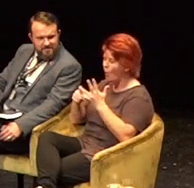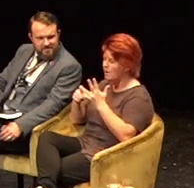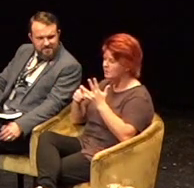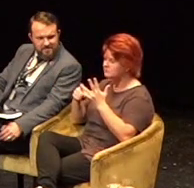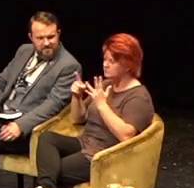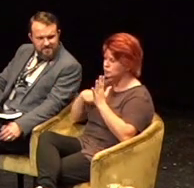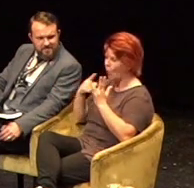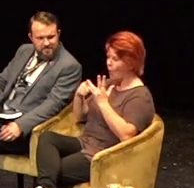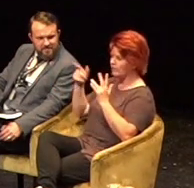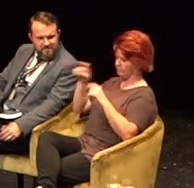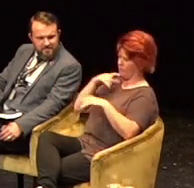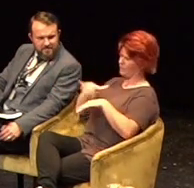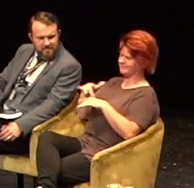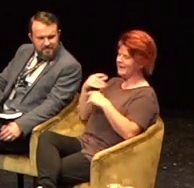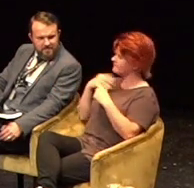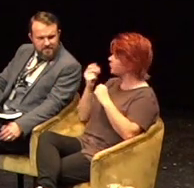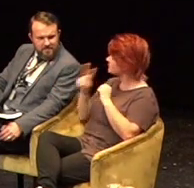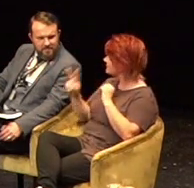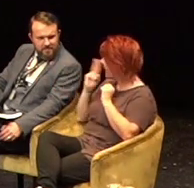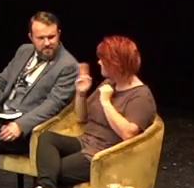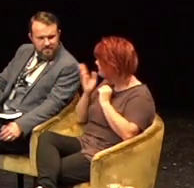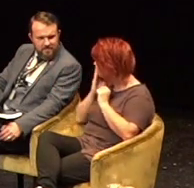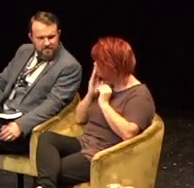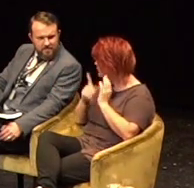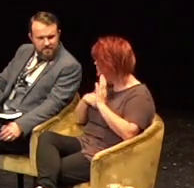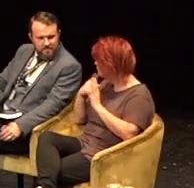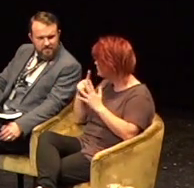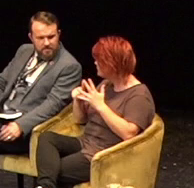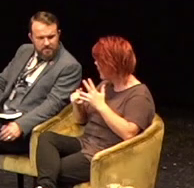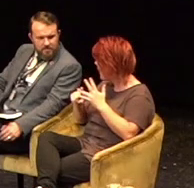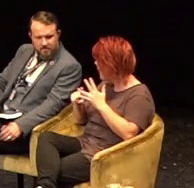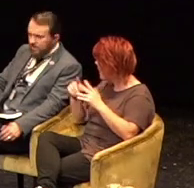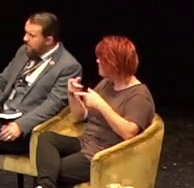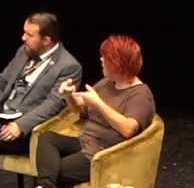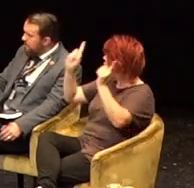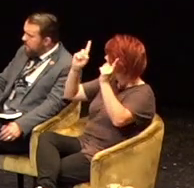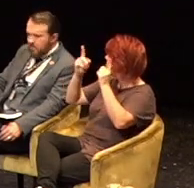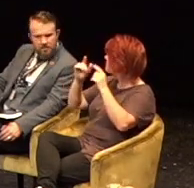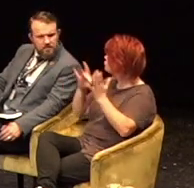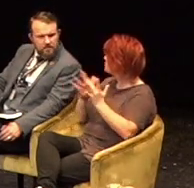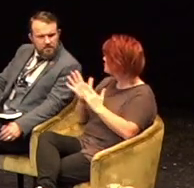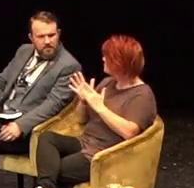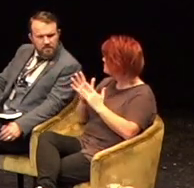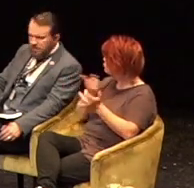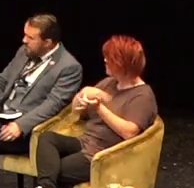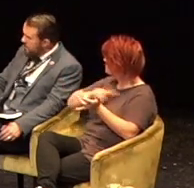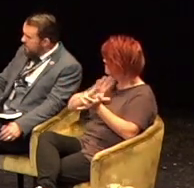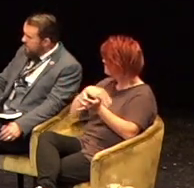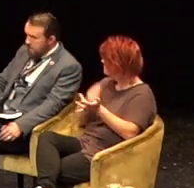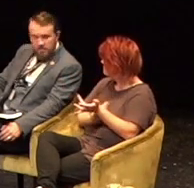actors. Someone called Joe. I forgot his second name. I'm sorry, Joe. Someone.